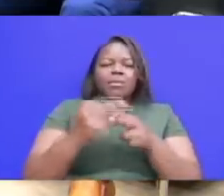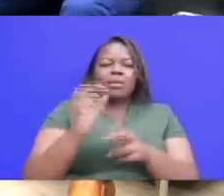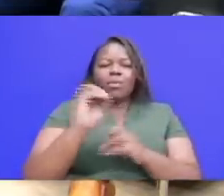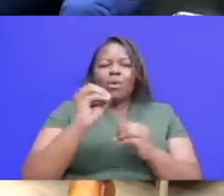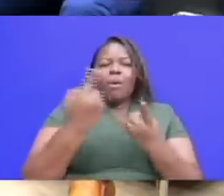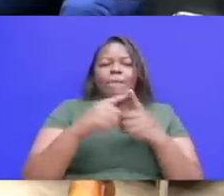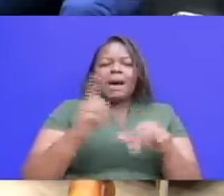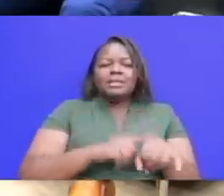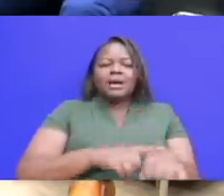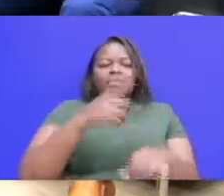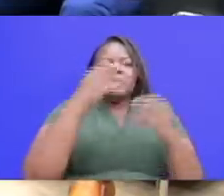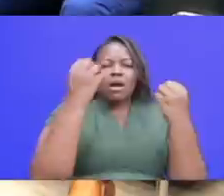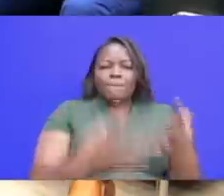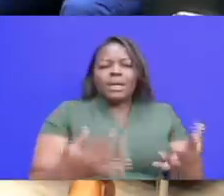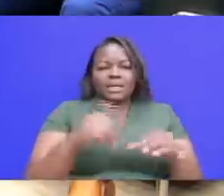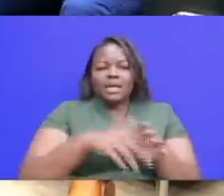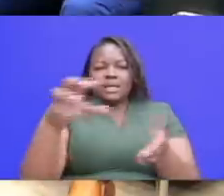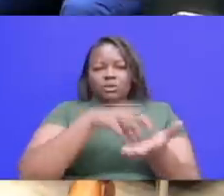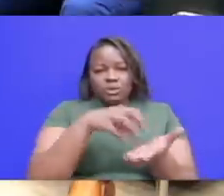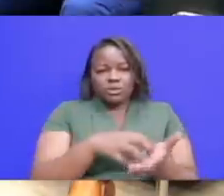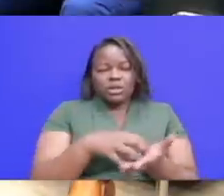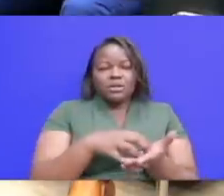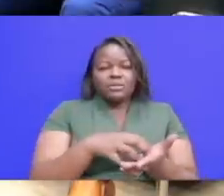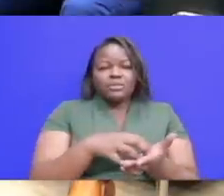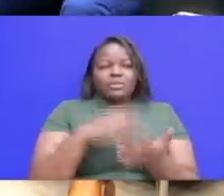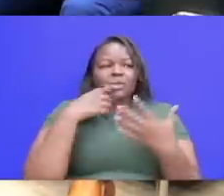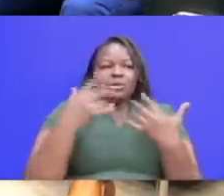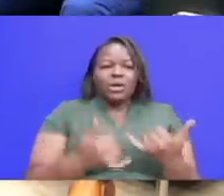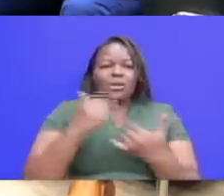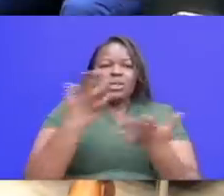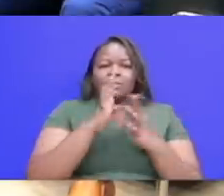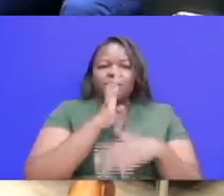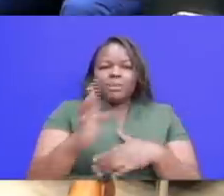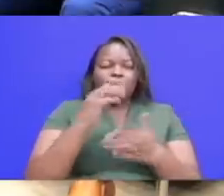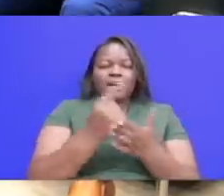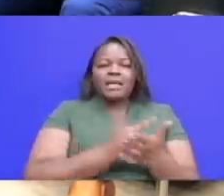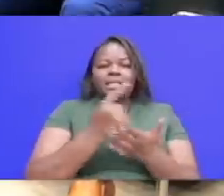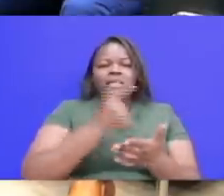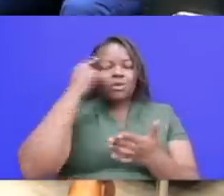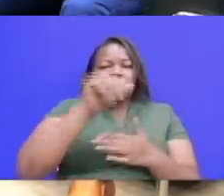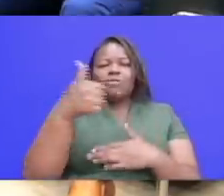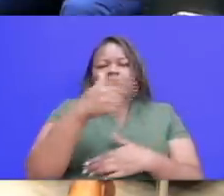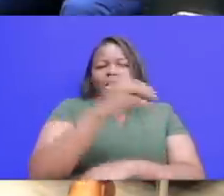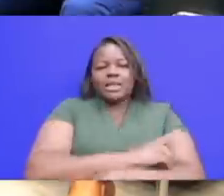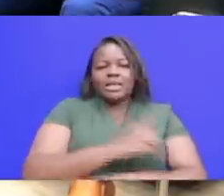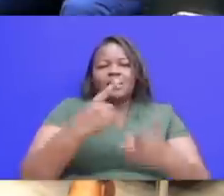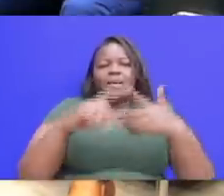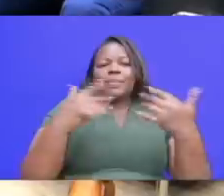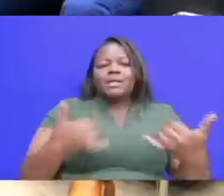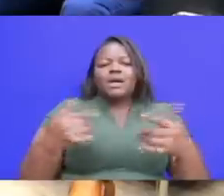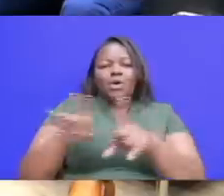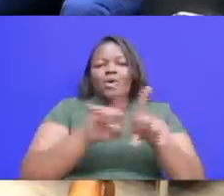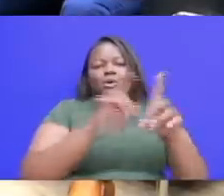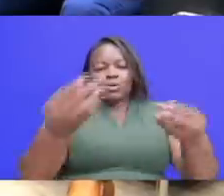majority in this case? So, okay, that might be a discussion for another day, but it may also give